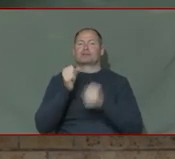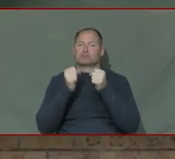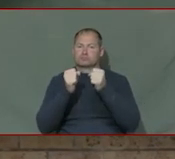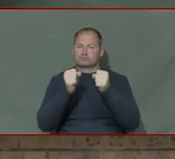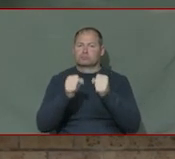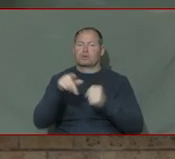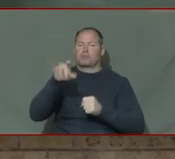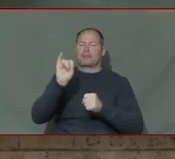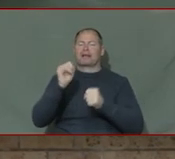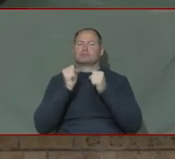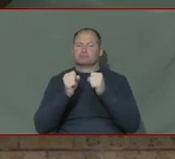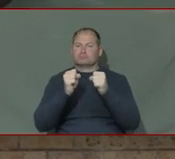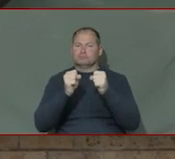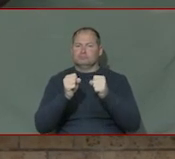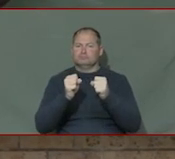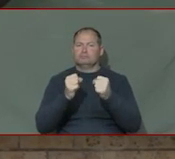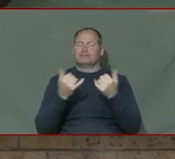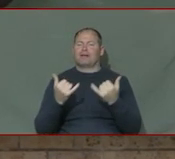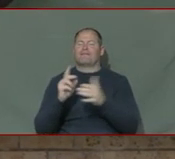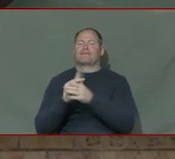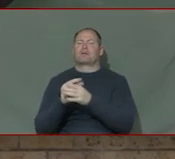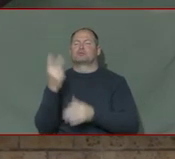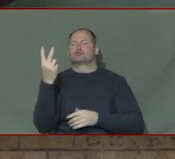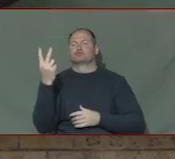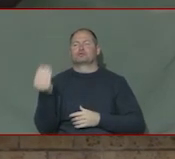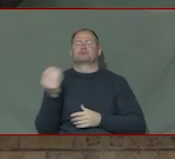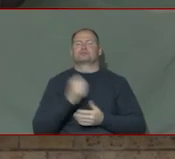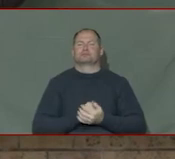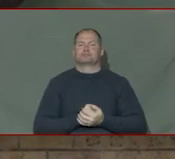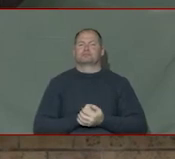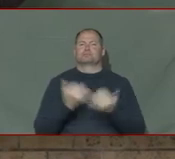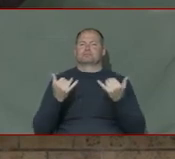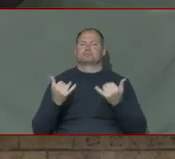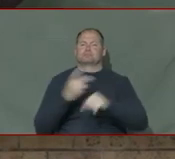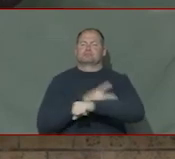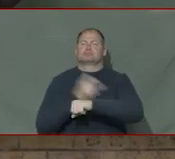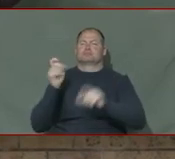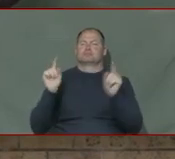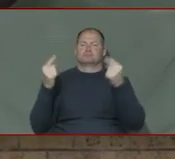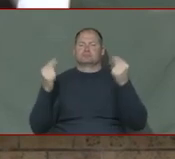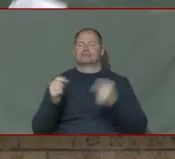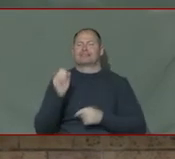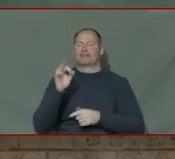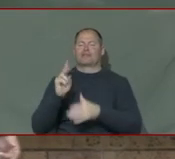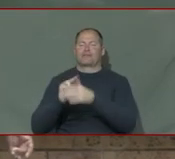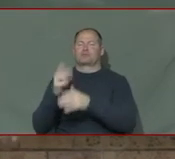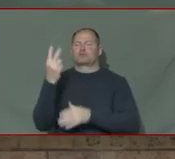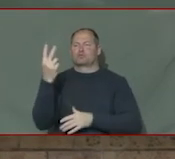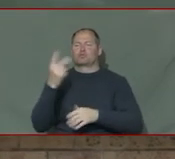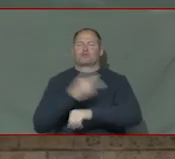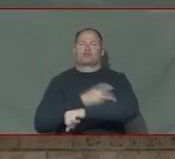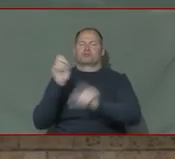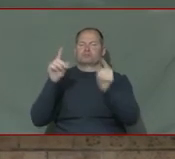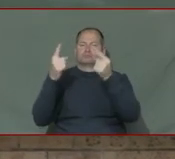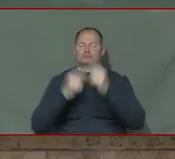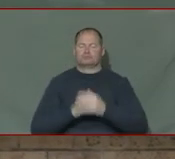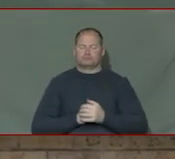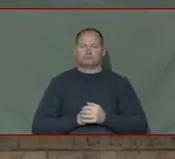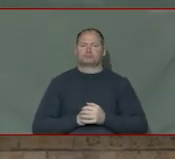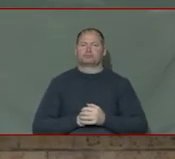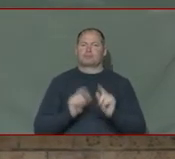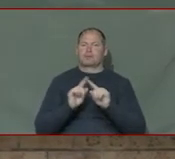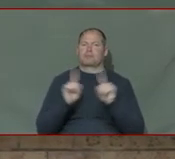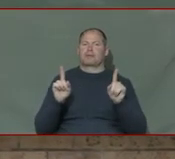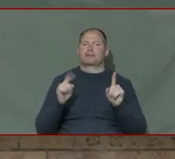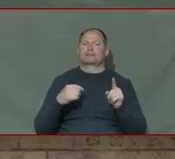Pi is a constant, but I've got 2 variables. I cannot differentiate if there's 2 variables. But what can I say in